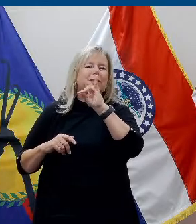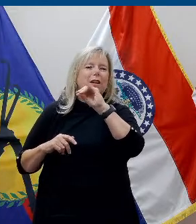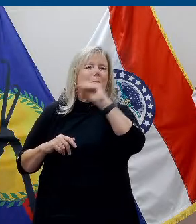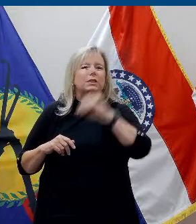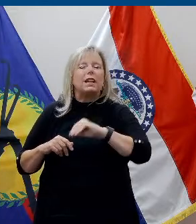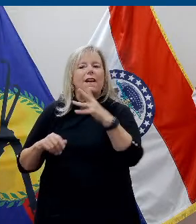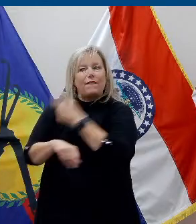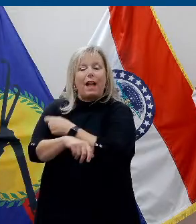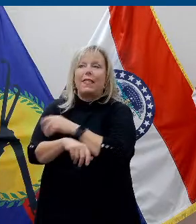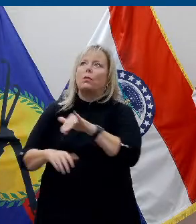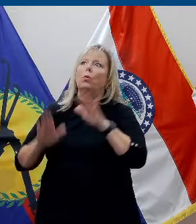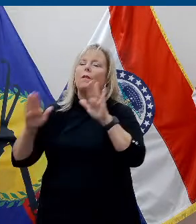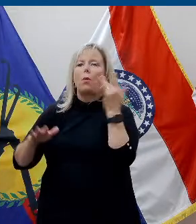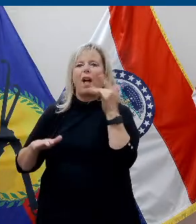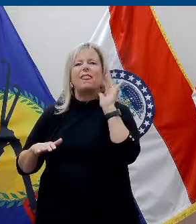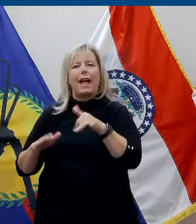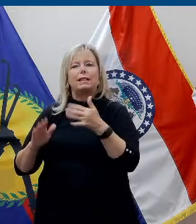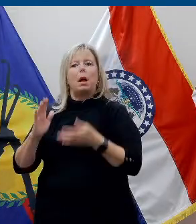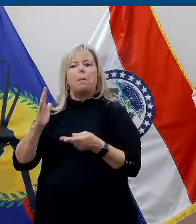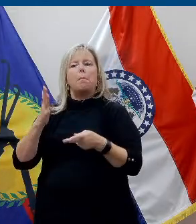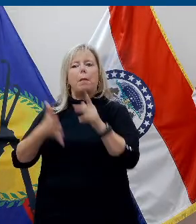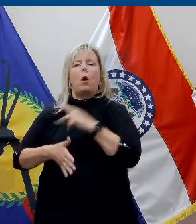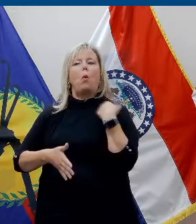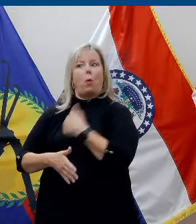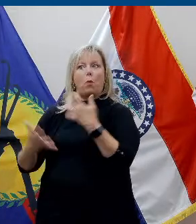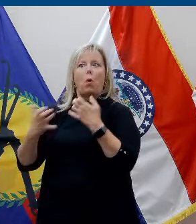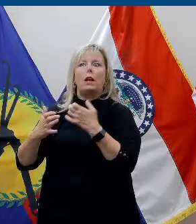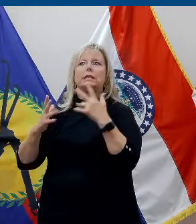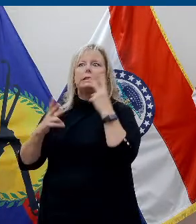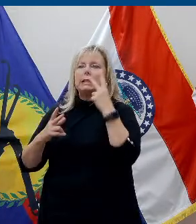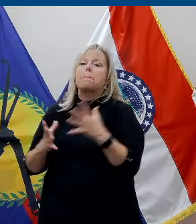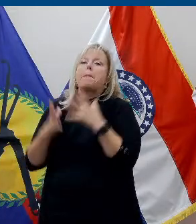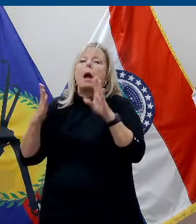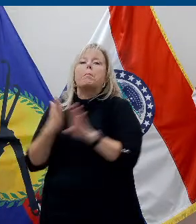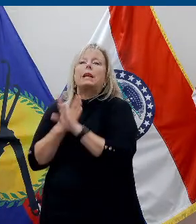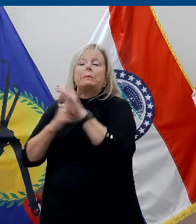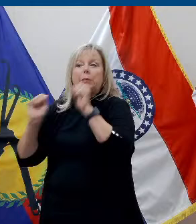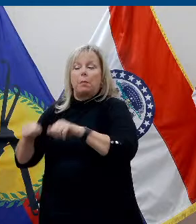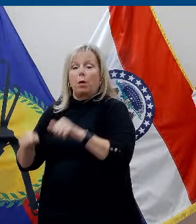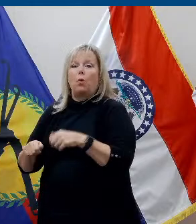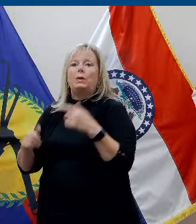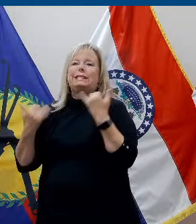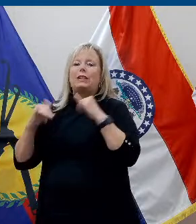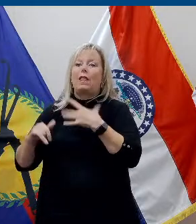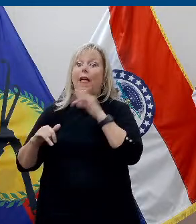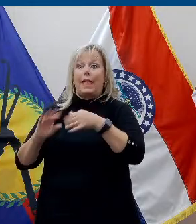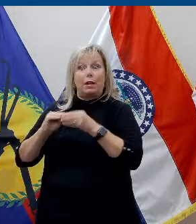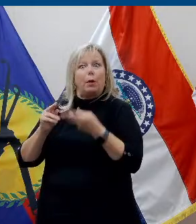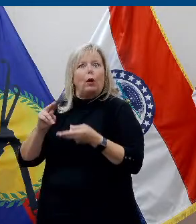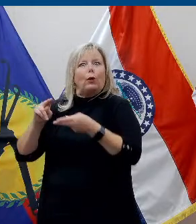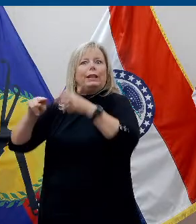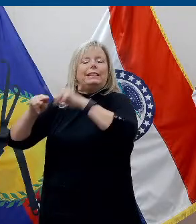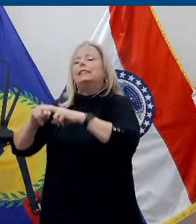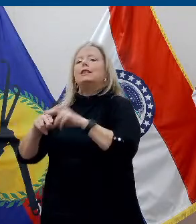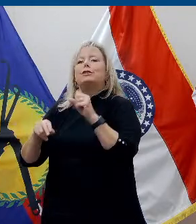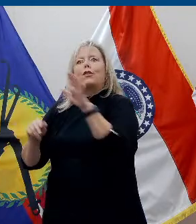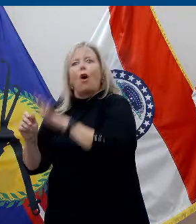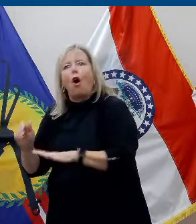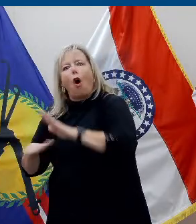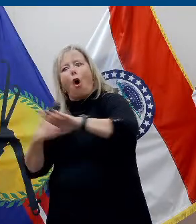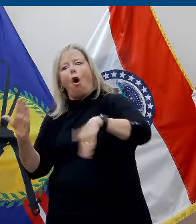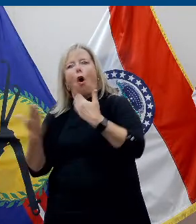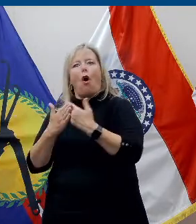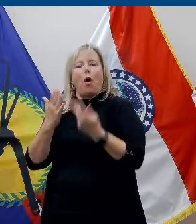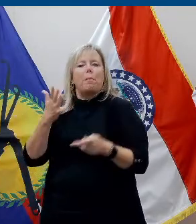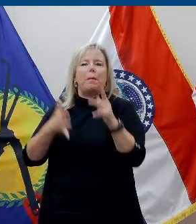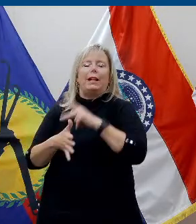that's excellent because that is a population that we want to see as much protection as possible. We'd still like that number to increase so that the entire population is